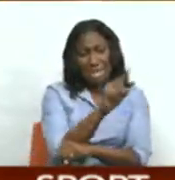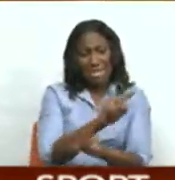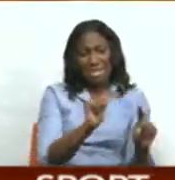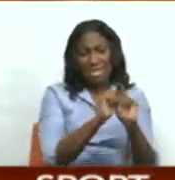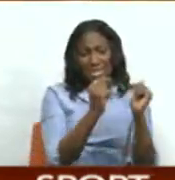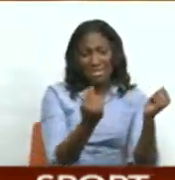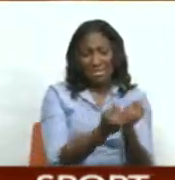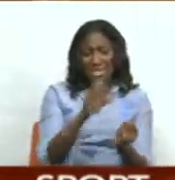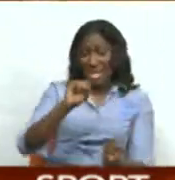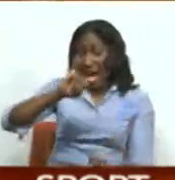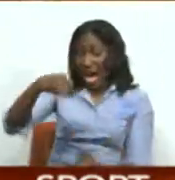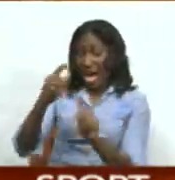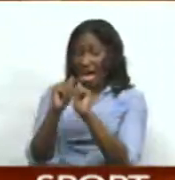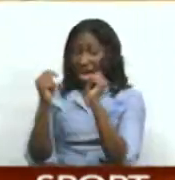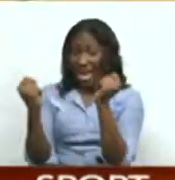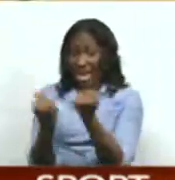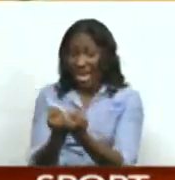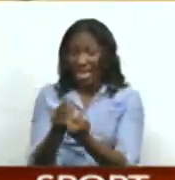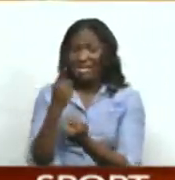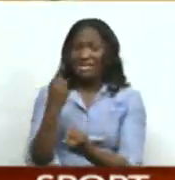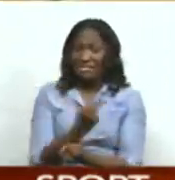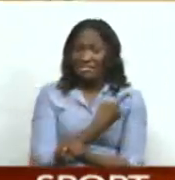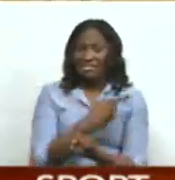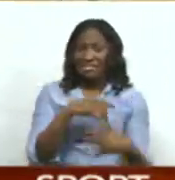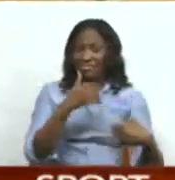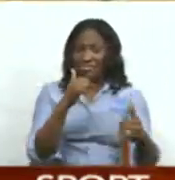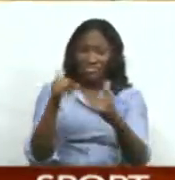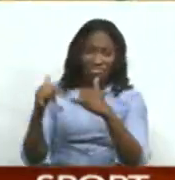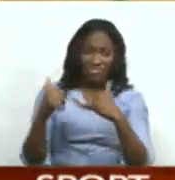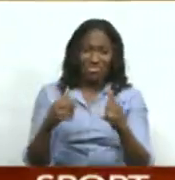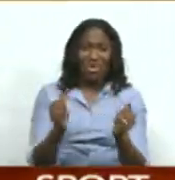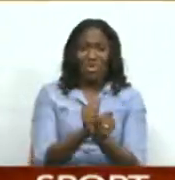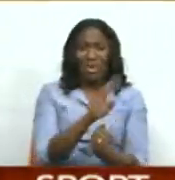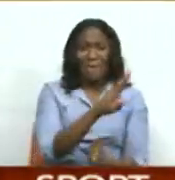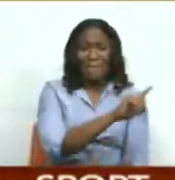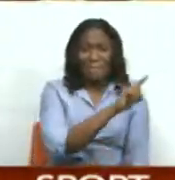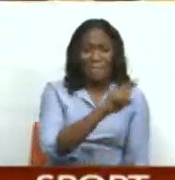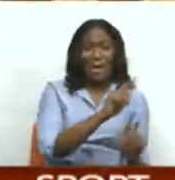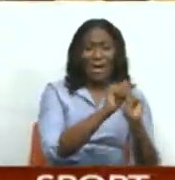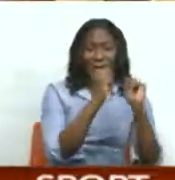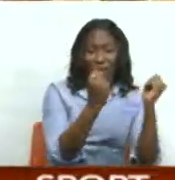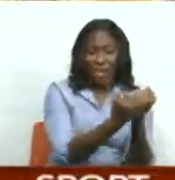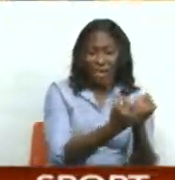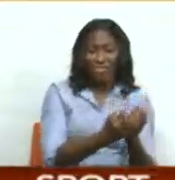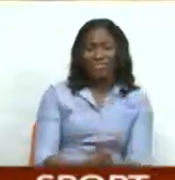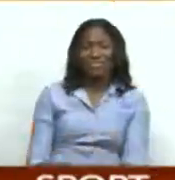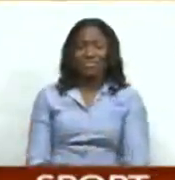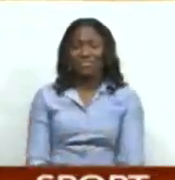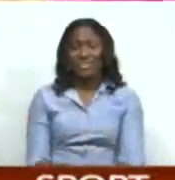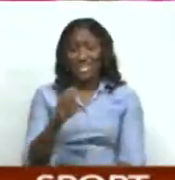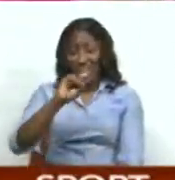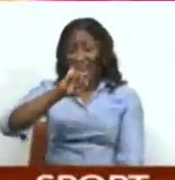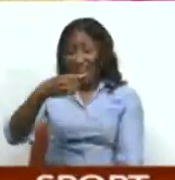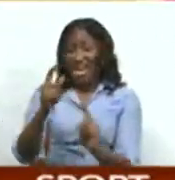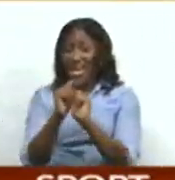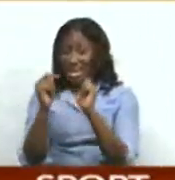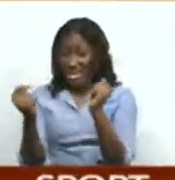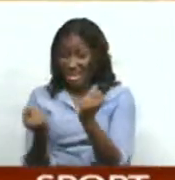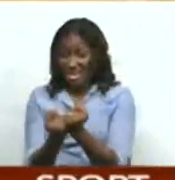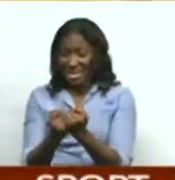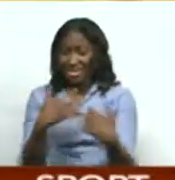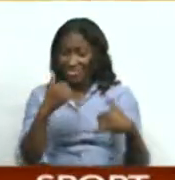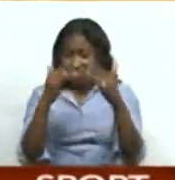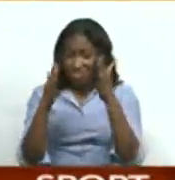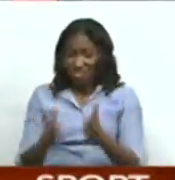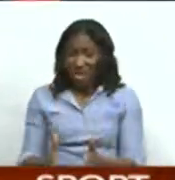came into this one ranked second in the Premiership Division to take on Bermudez ranked eighth. The Queens of San Juan Jablote found their opponents to